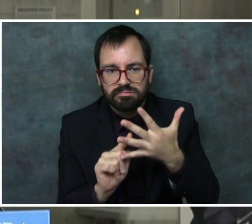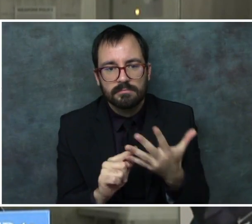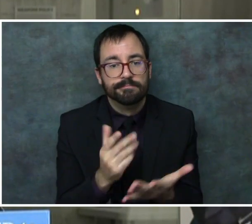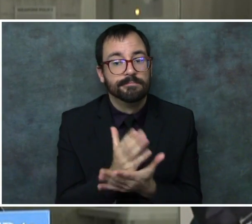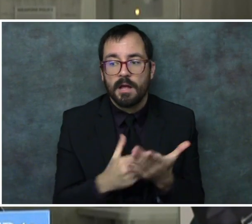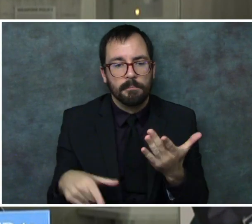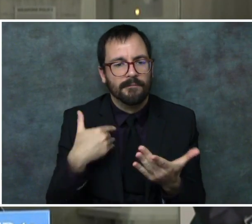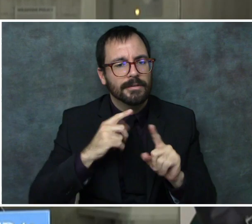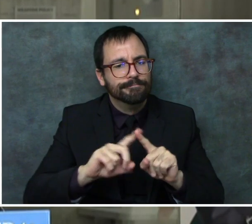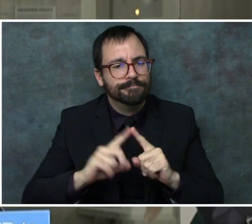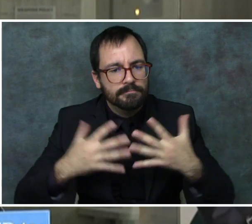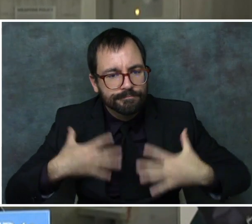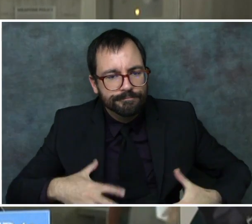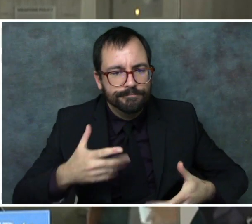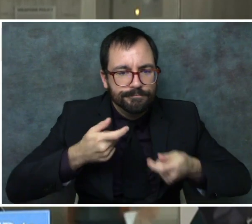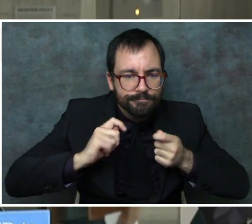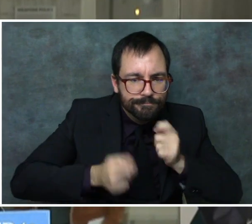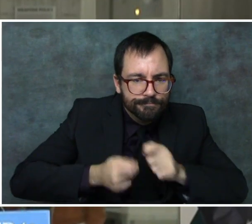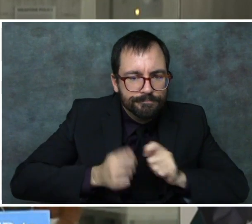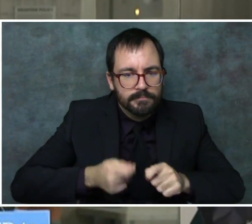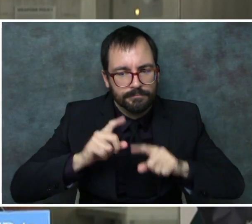in.